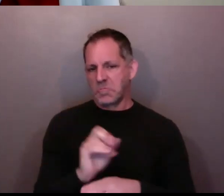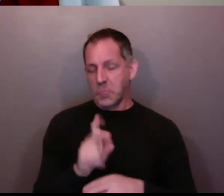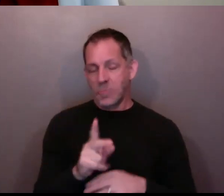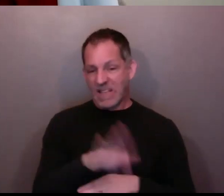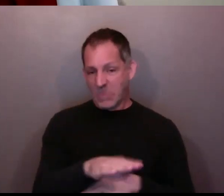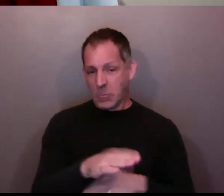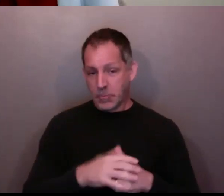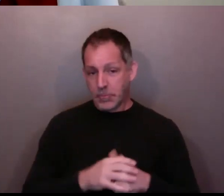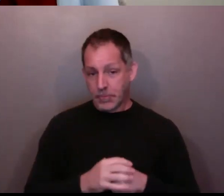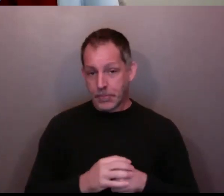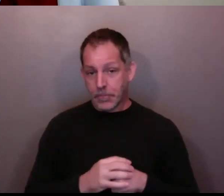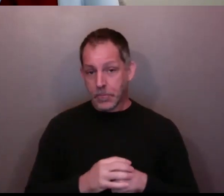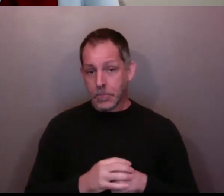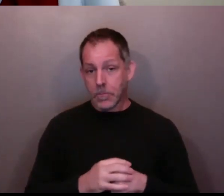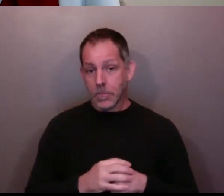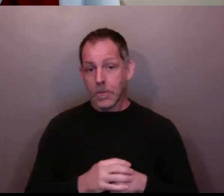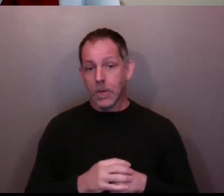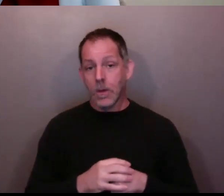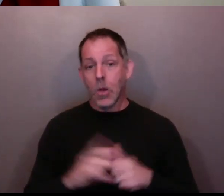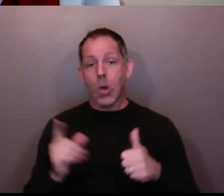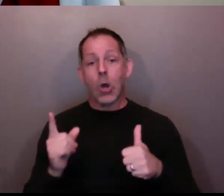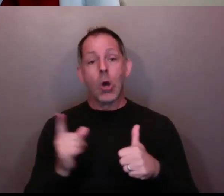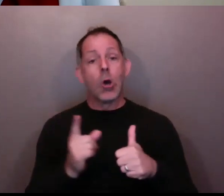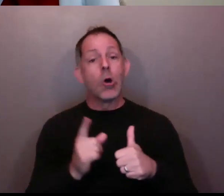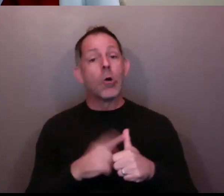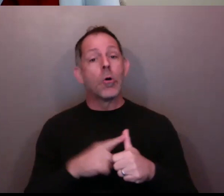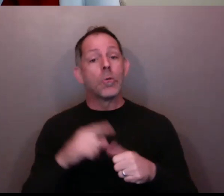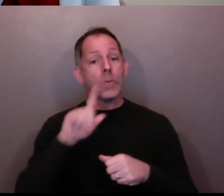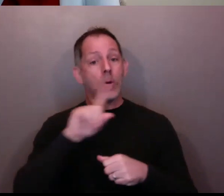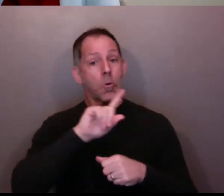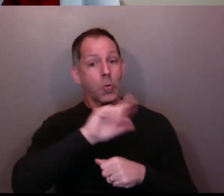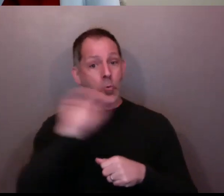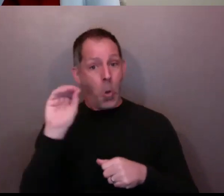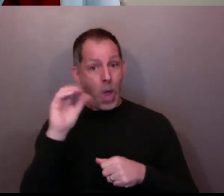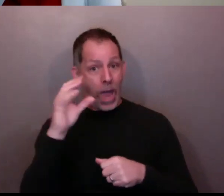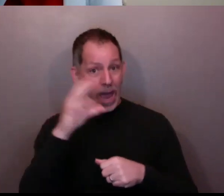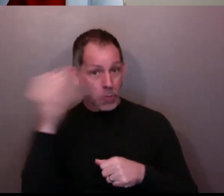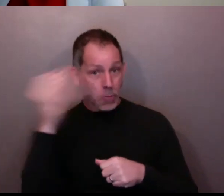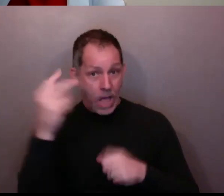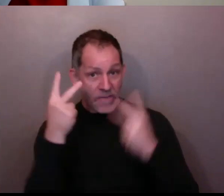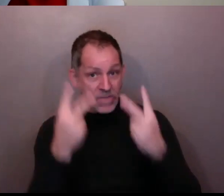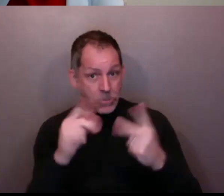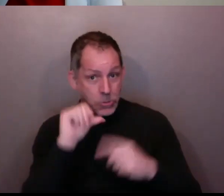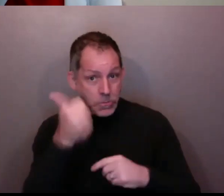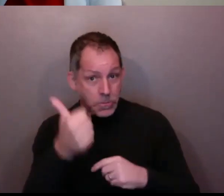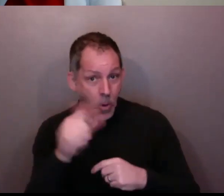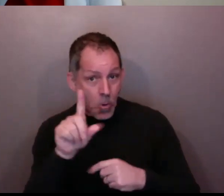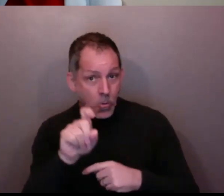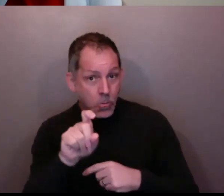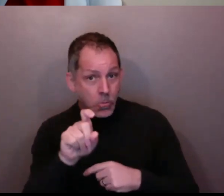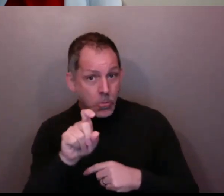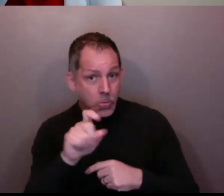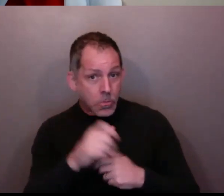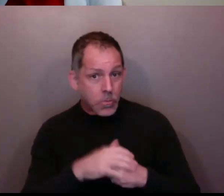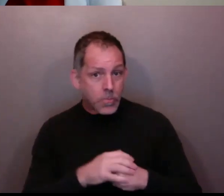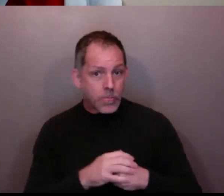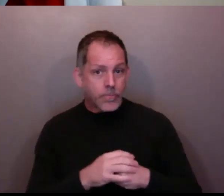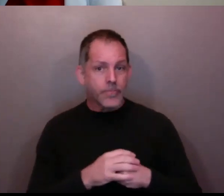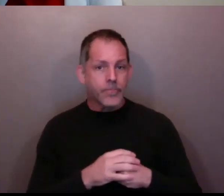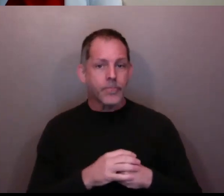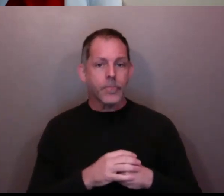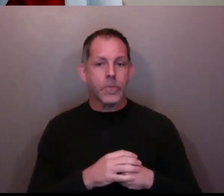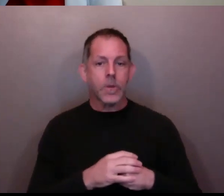no outdoor visits starting tomorrow in Snohomish County? I believe outdoor visits that are physically